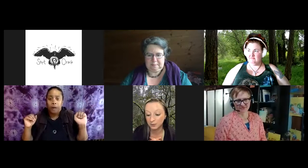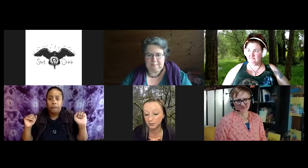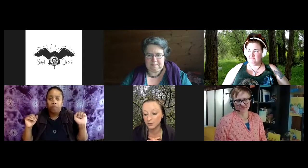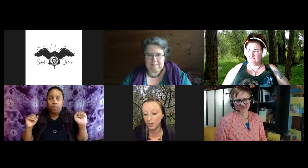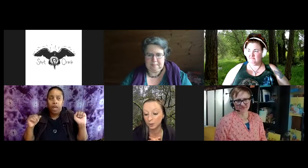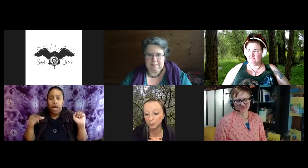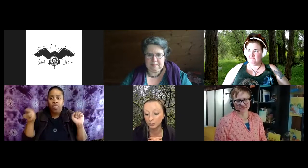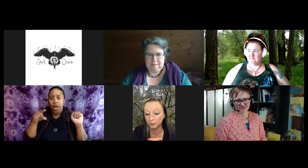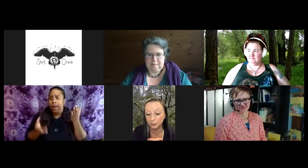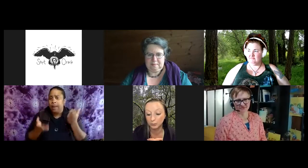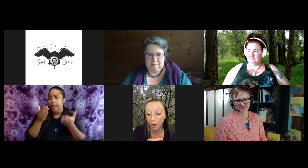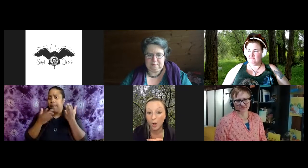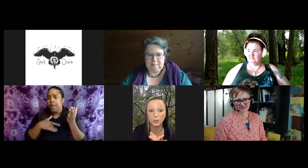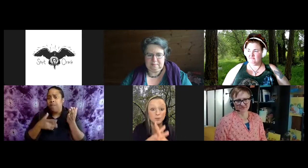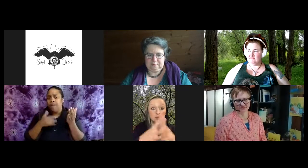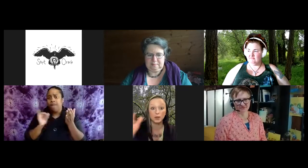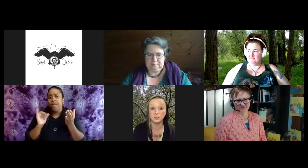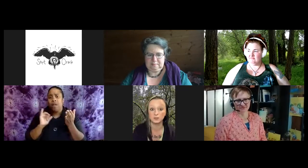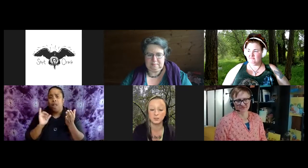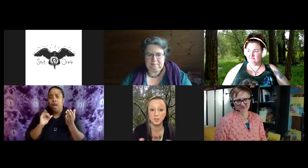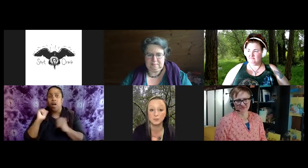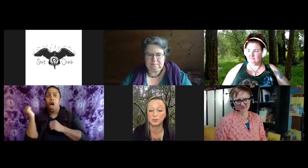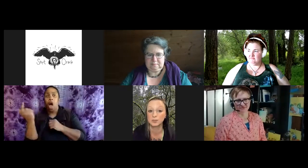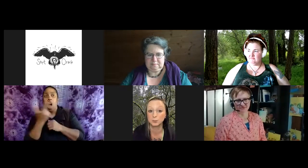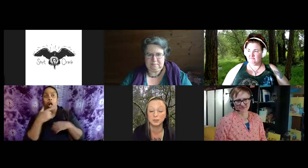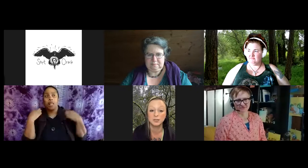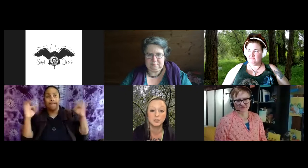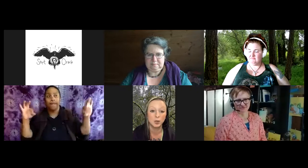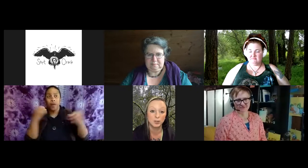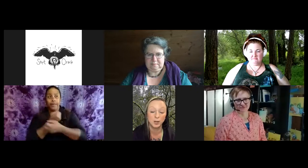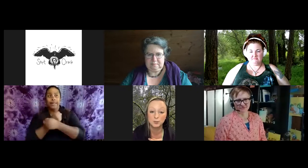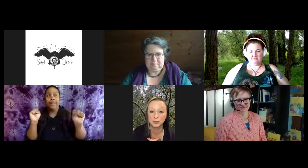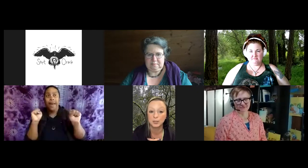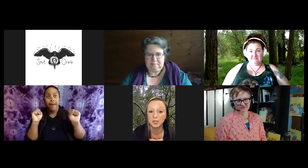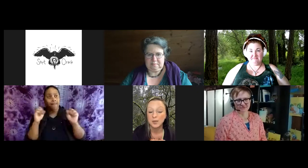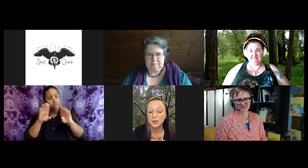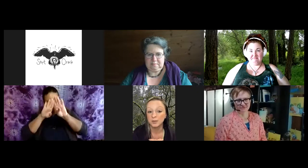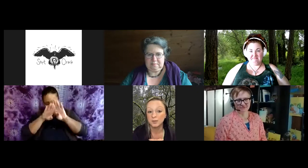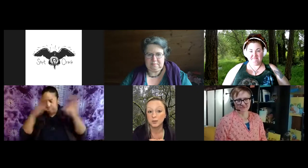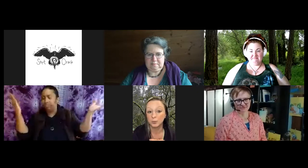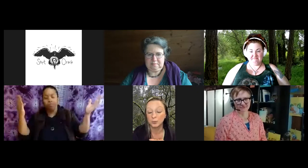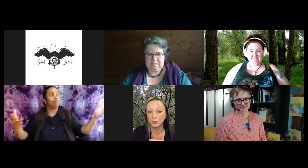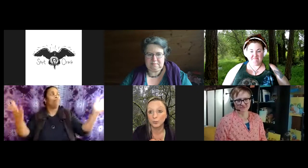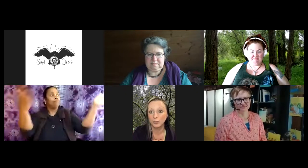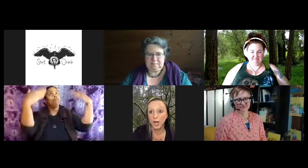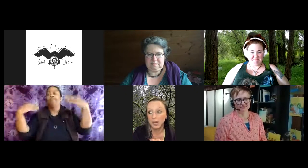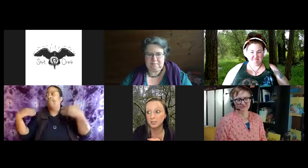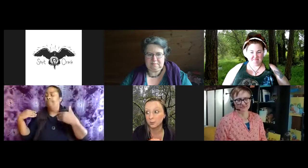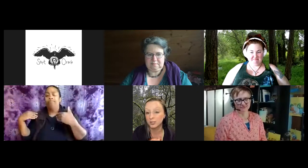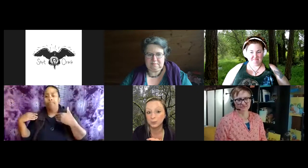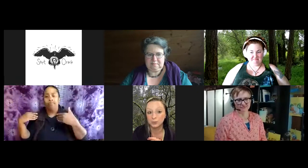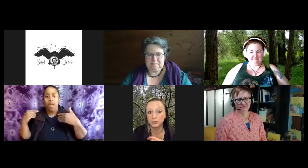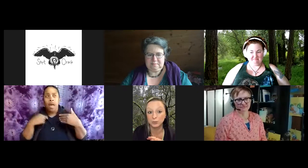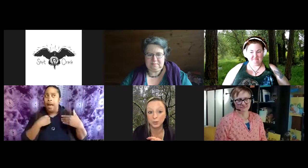maybe feel as though all of the fairies are safe to just completely open up to. And, I